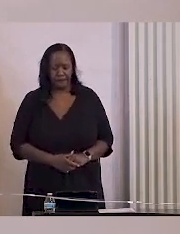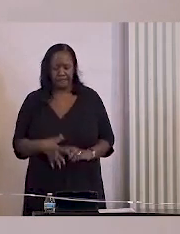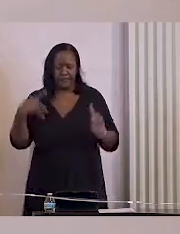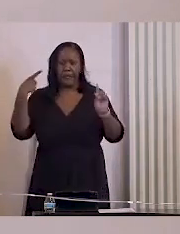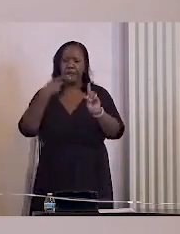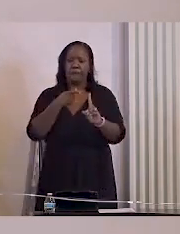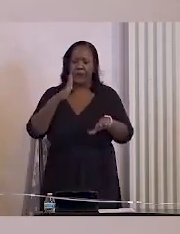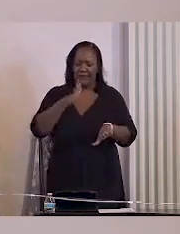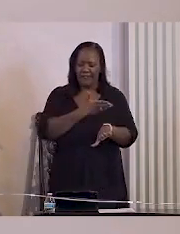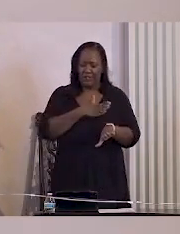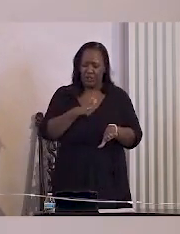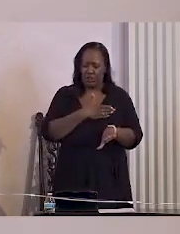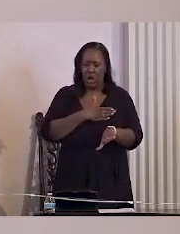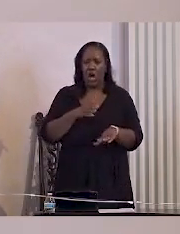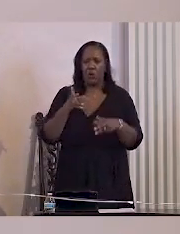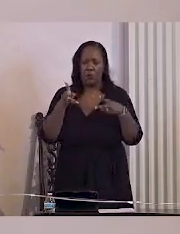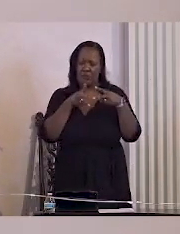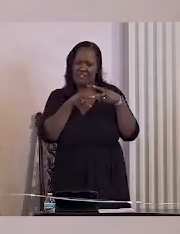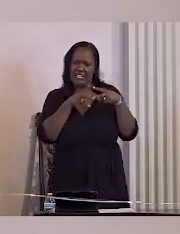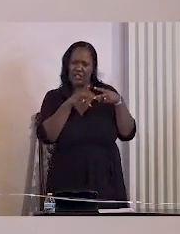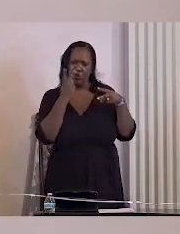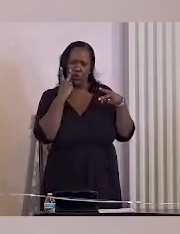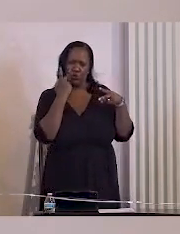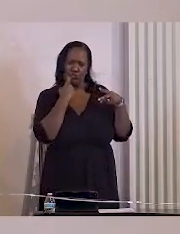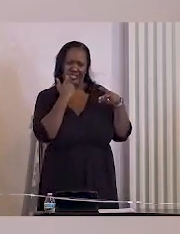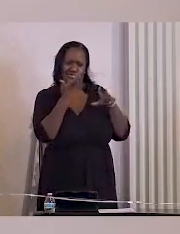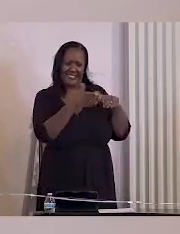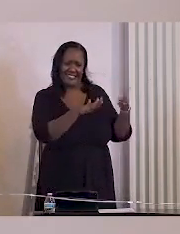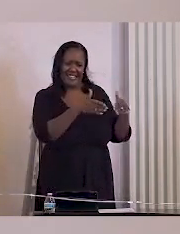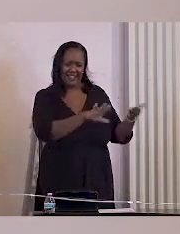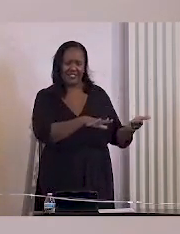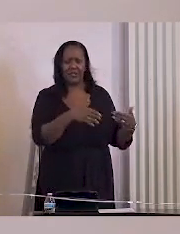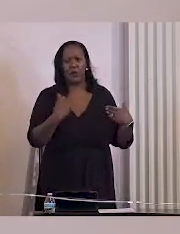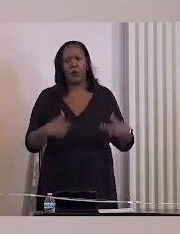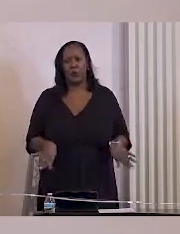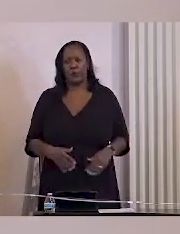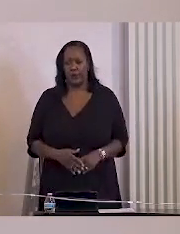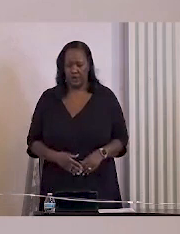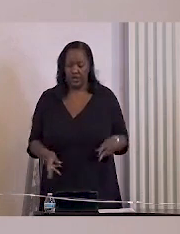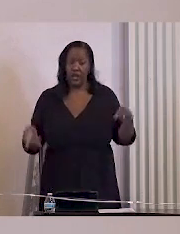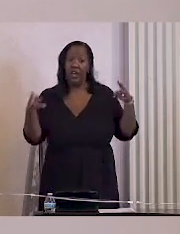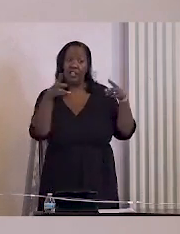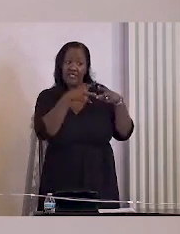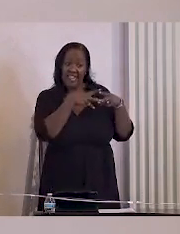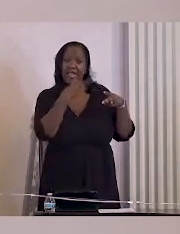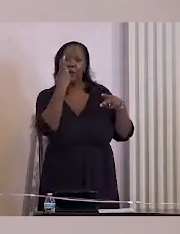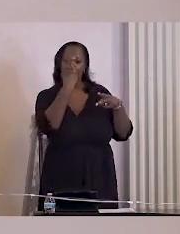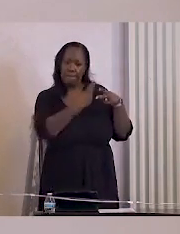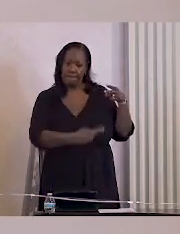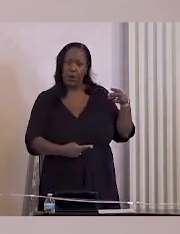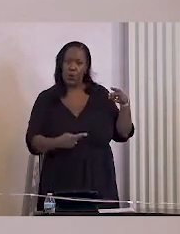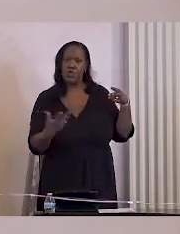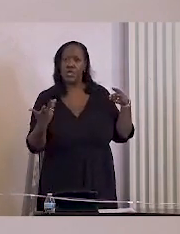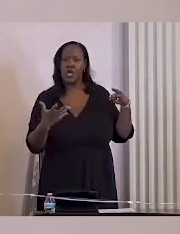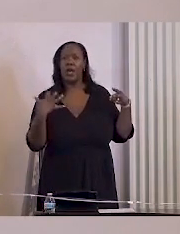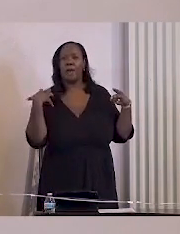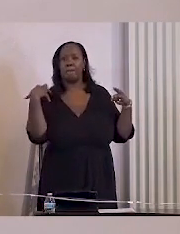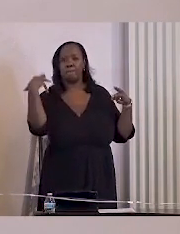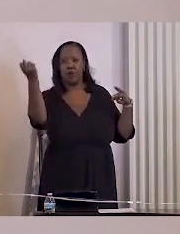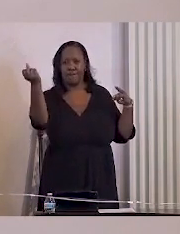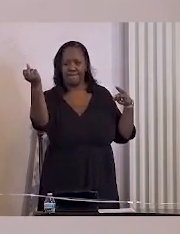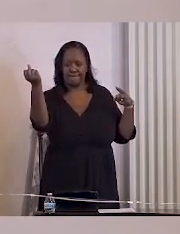song against the deaths of these teenagers isn't lost on me. They were both